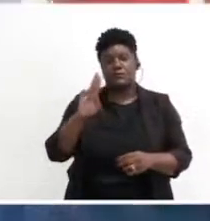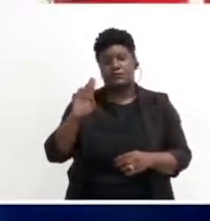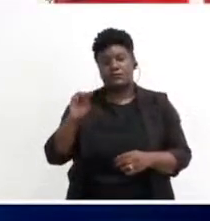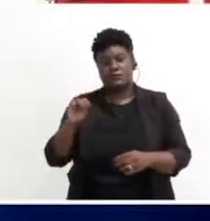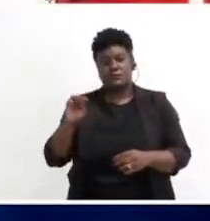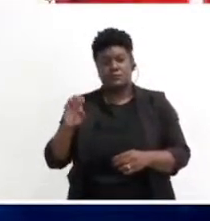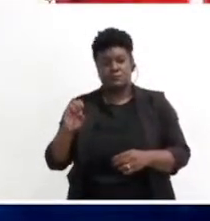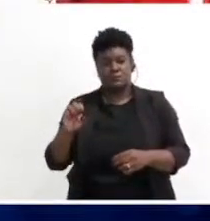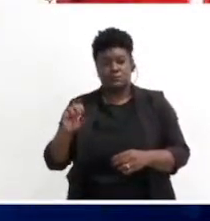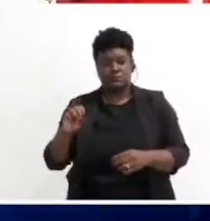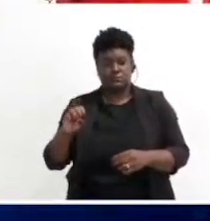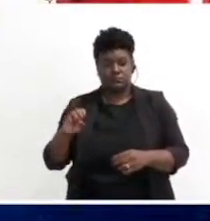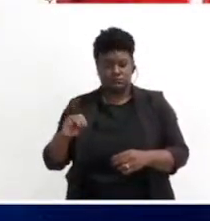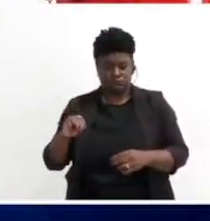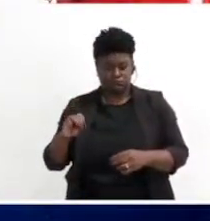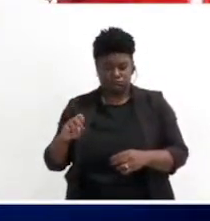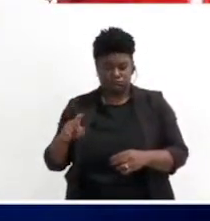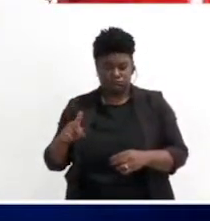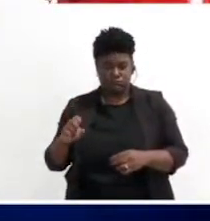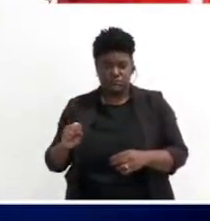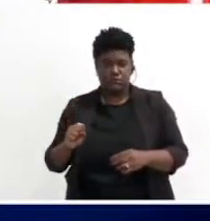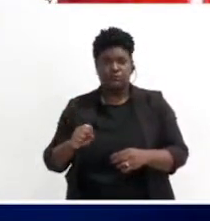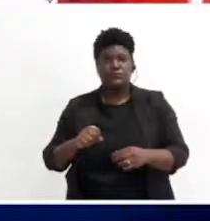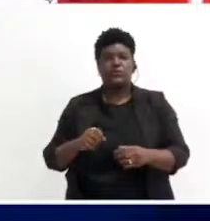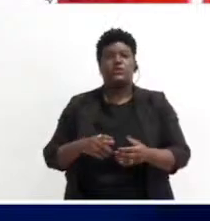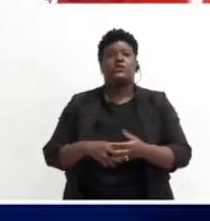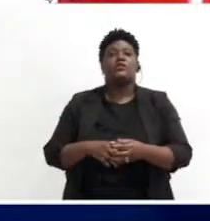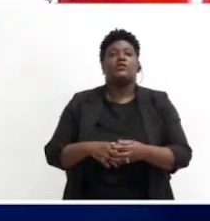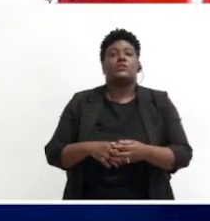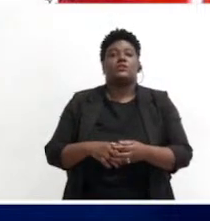like on the right, kind of a,